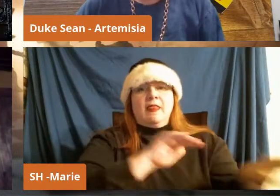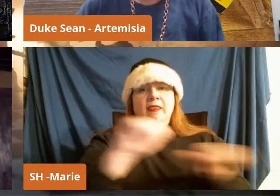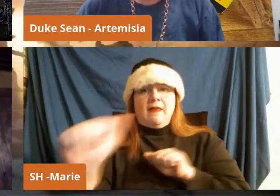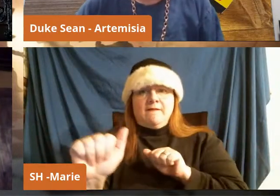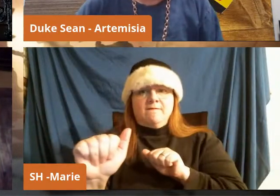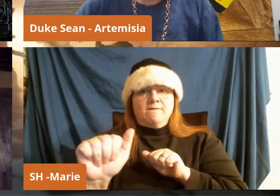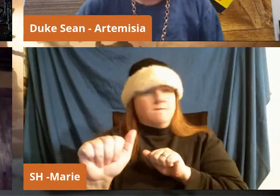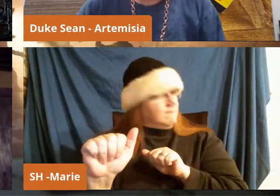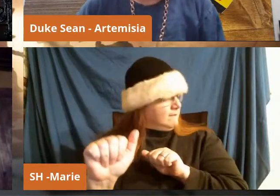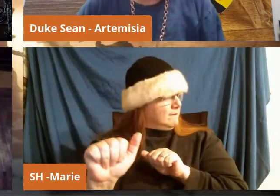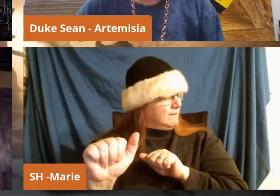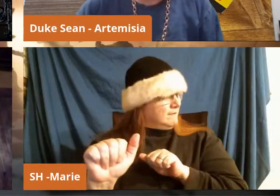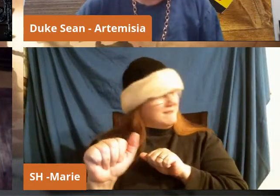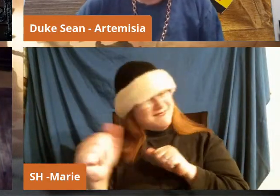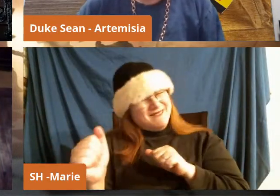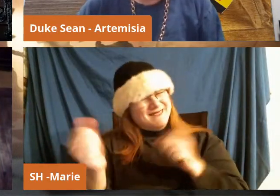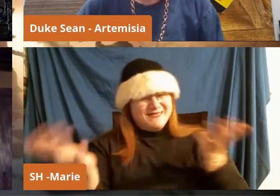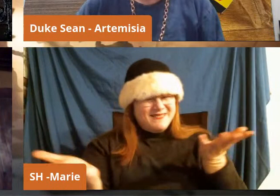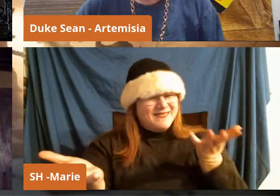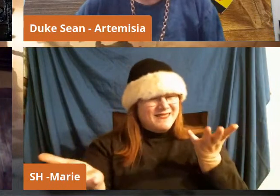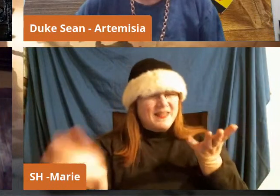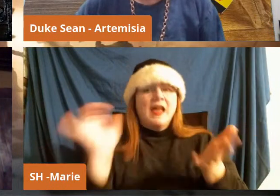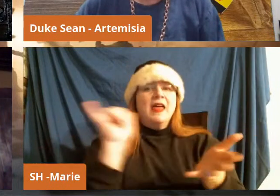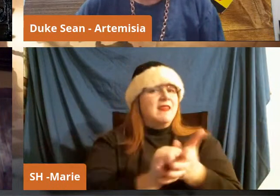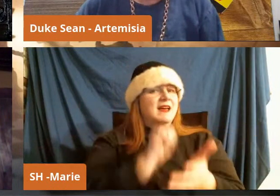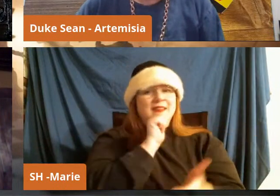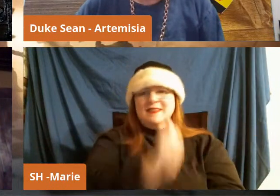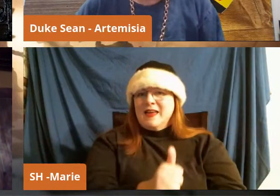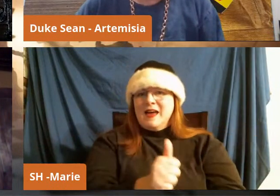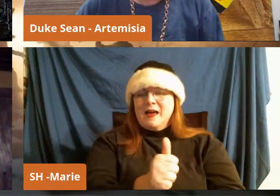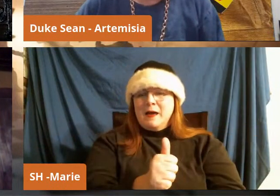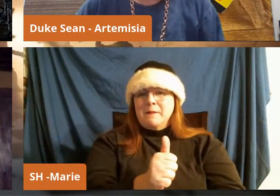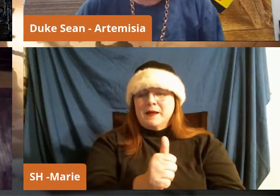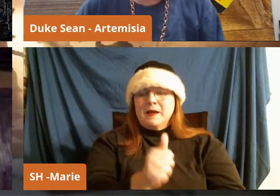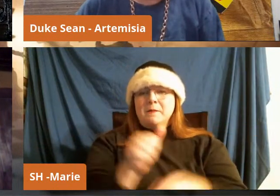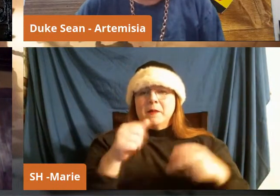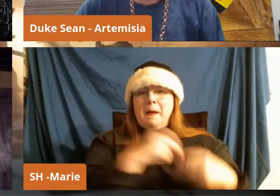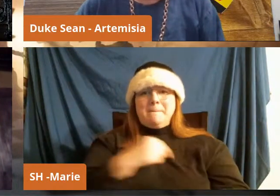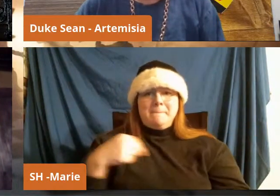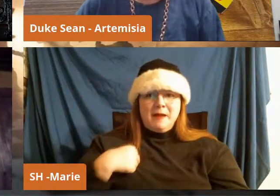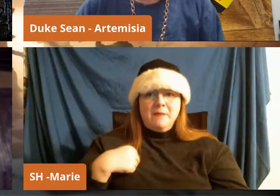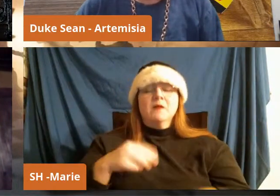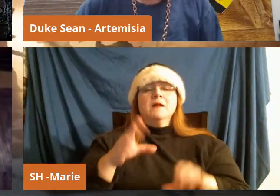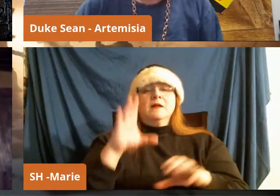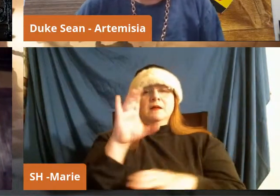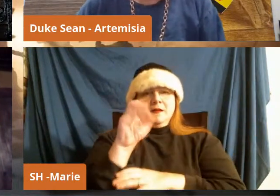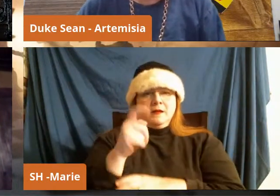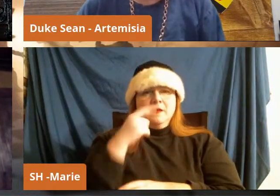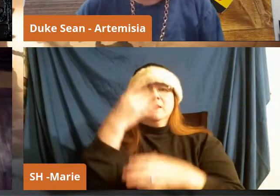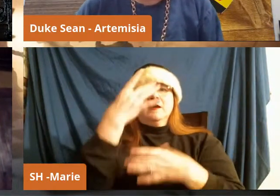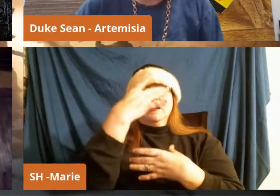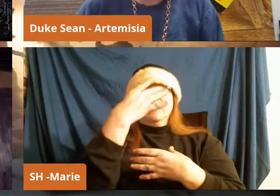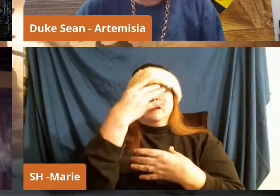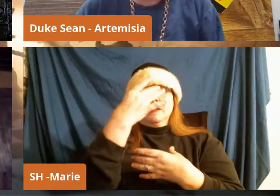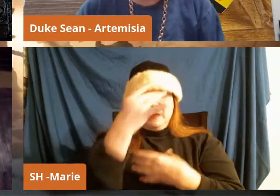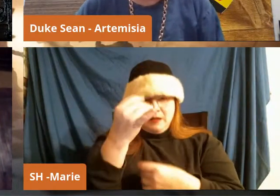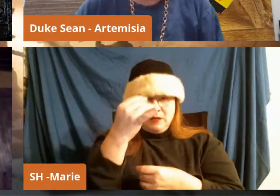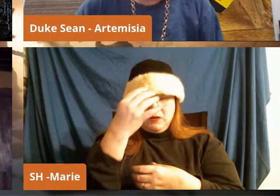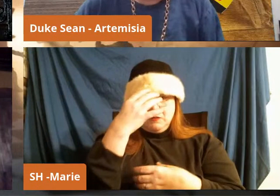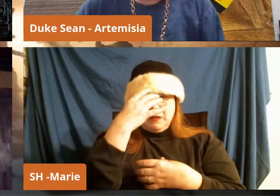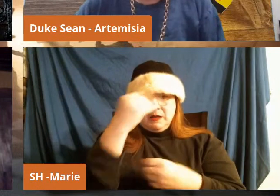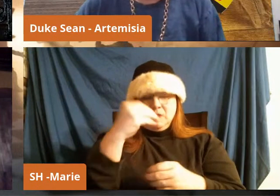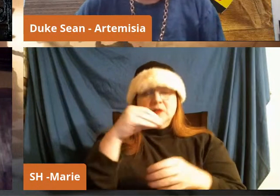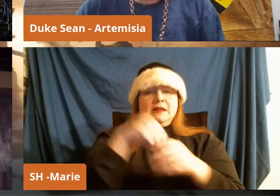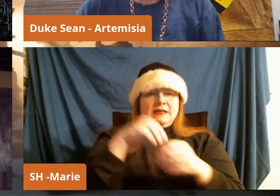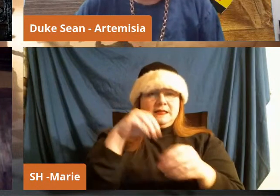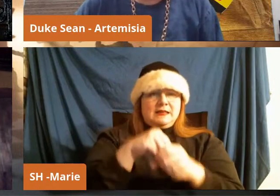battles and leave? Right. That is not being a citizen of the SCA. You've got to have some interest outside of